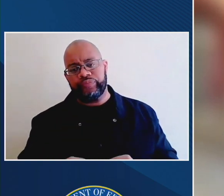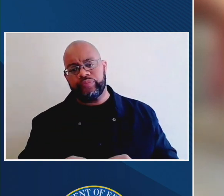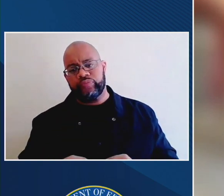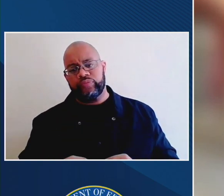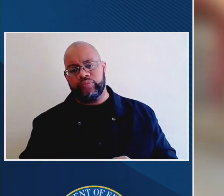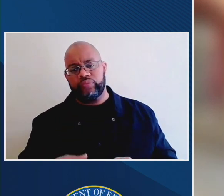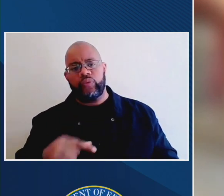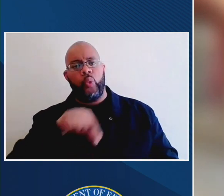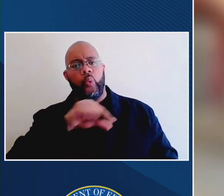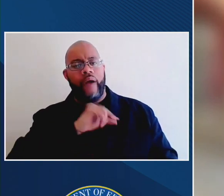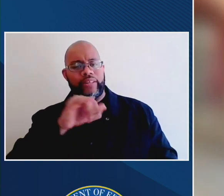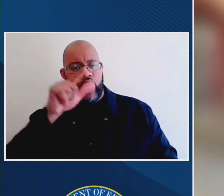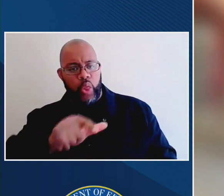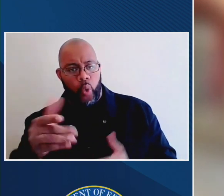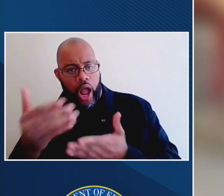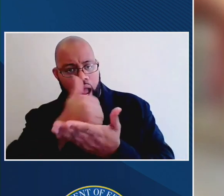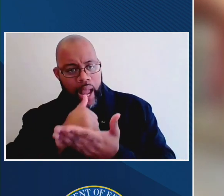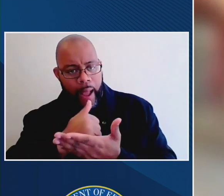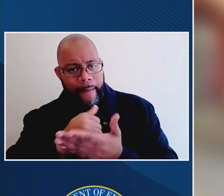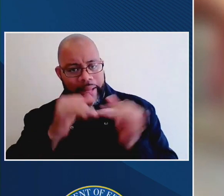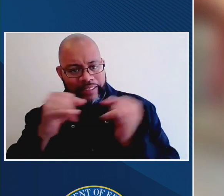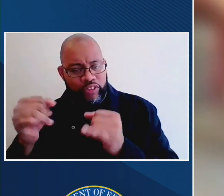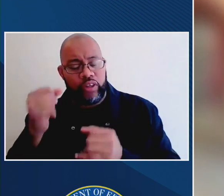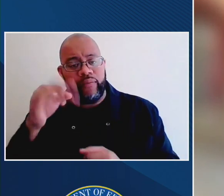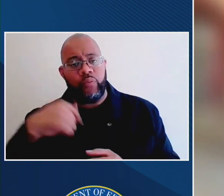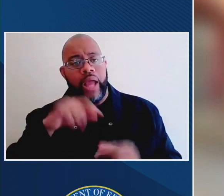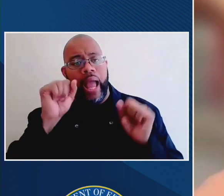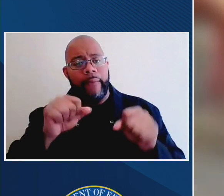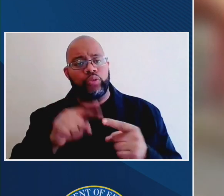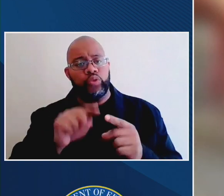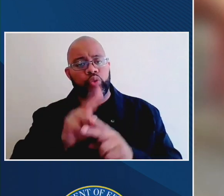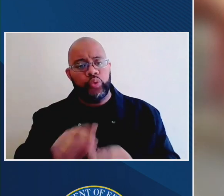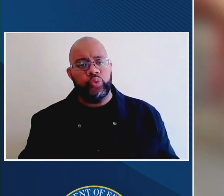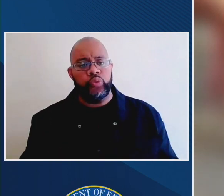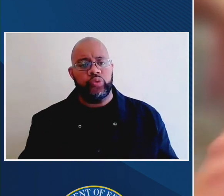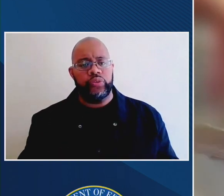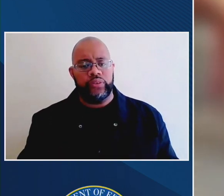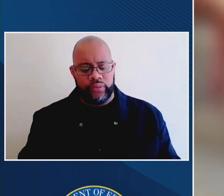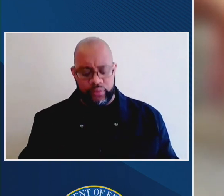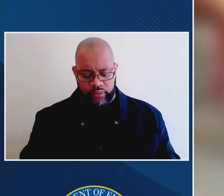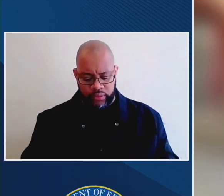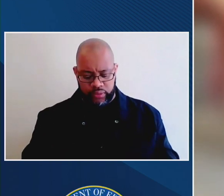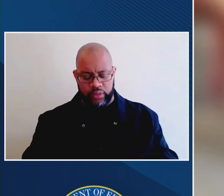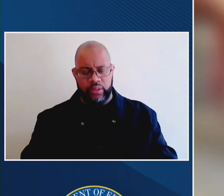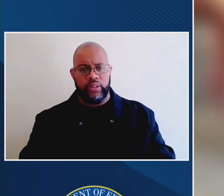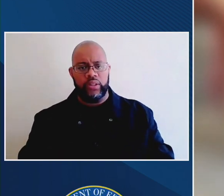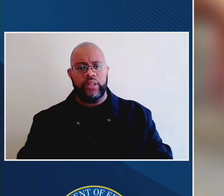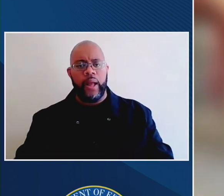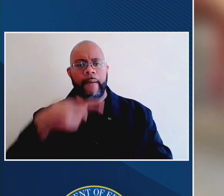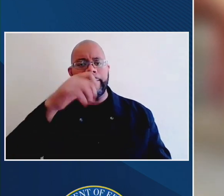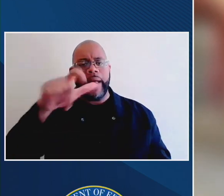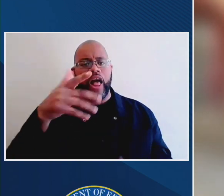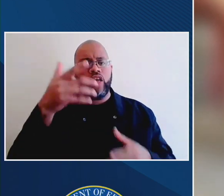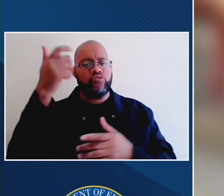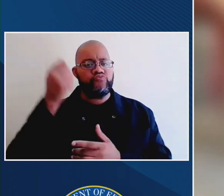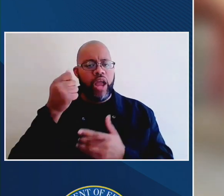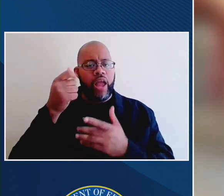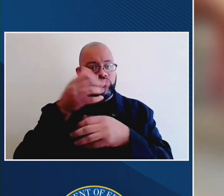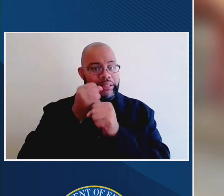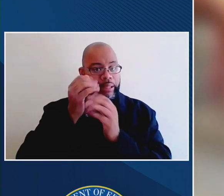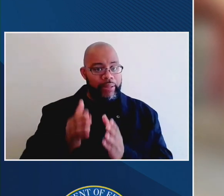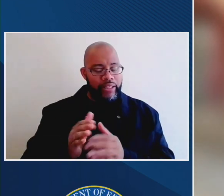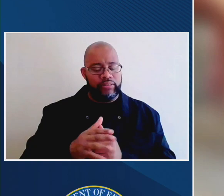qualifying as low income individuals. If we were able to use the Pell Grant recipients